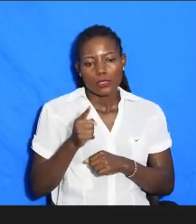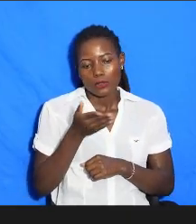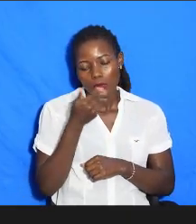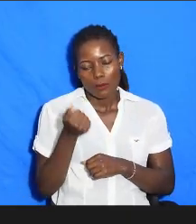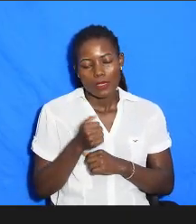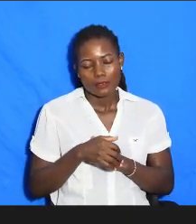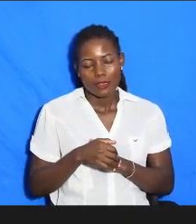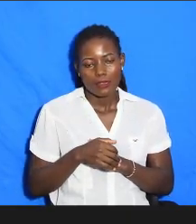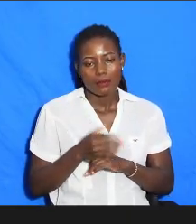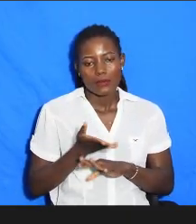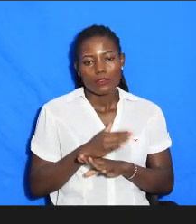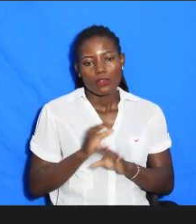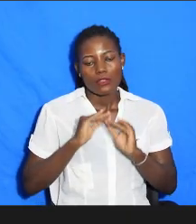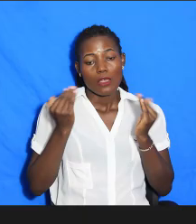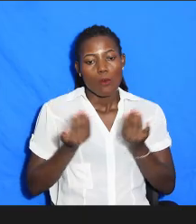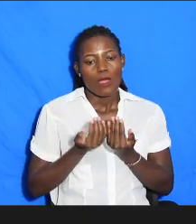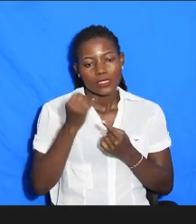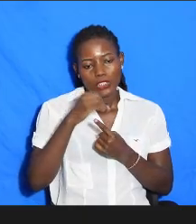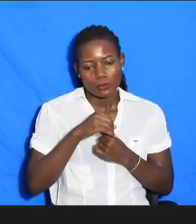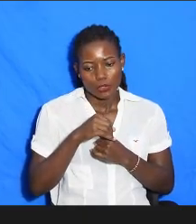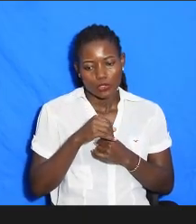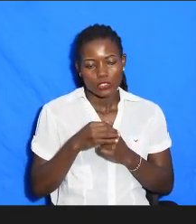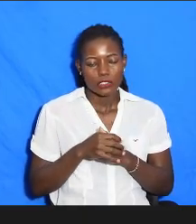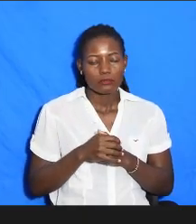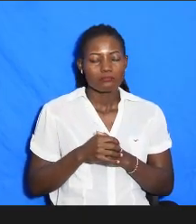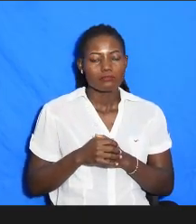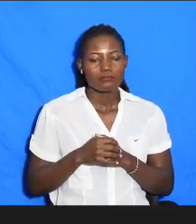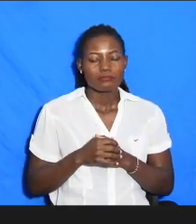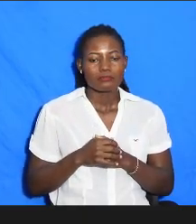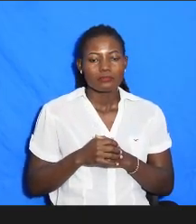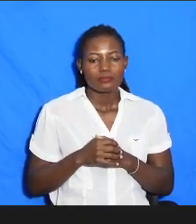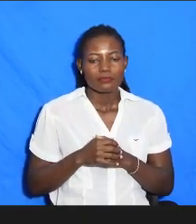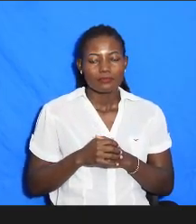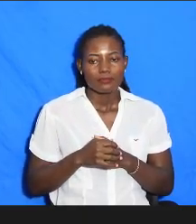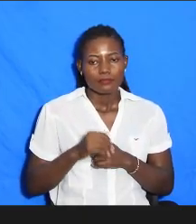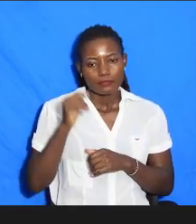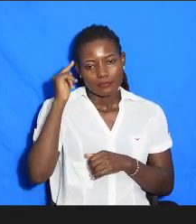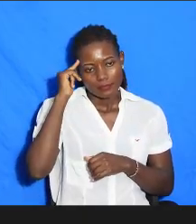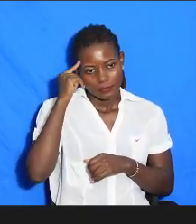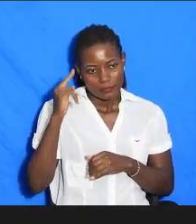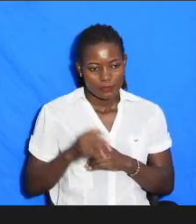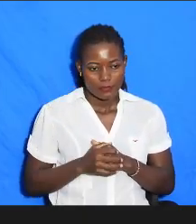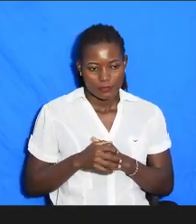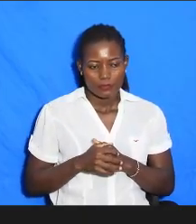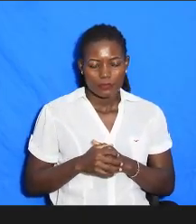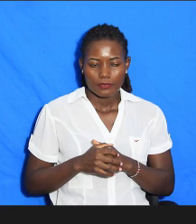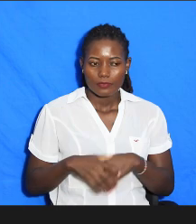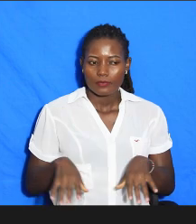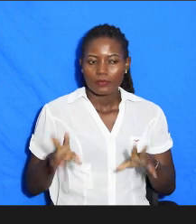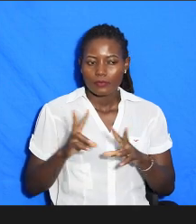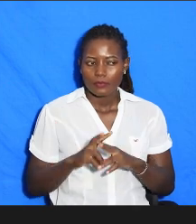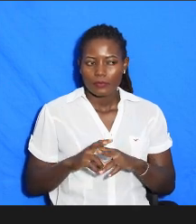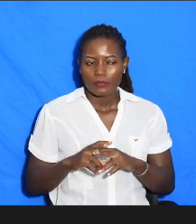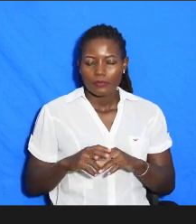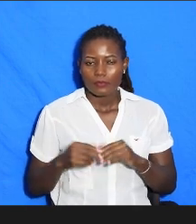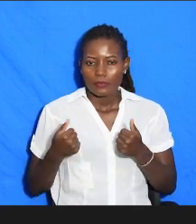Championship. So it's just a matter of you sharpening in each and every race. I think looking for races, it's I